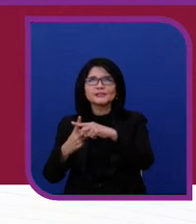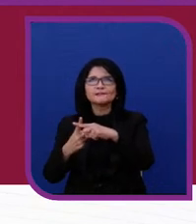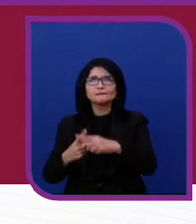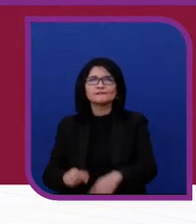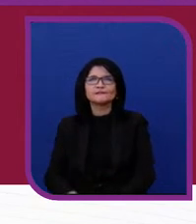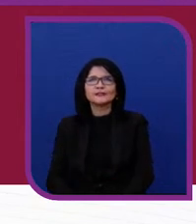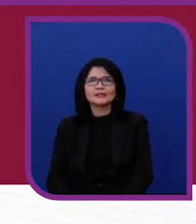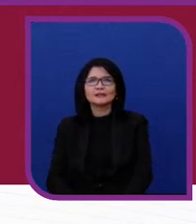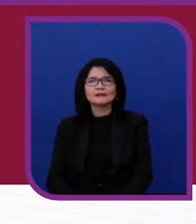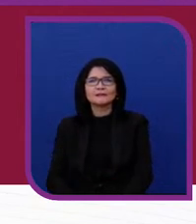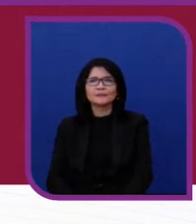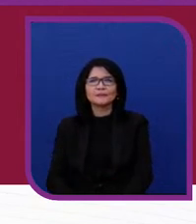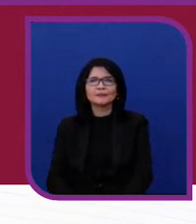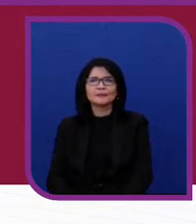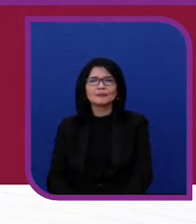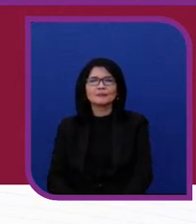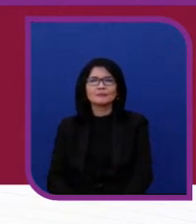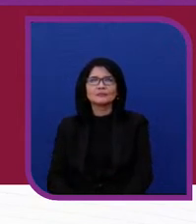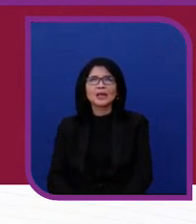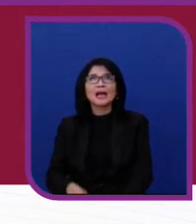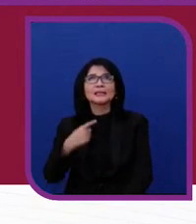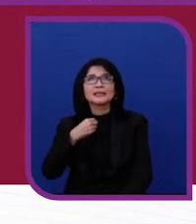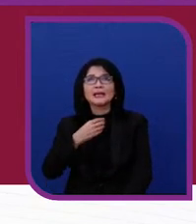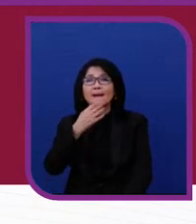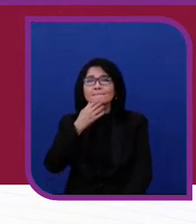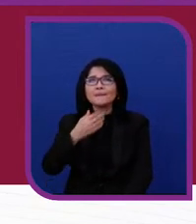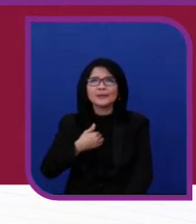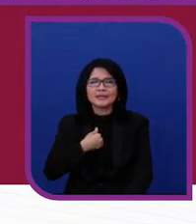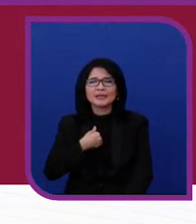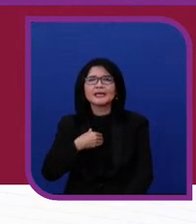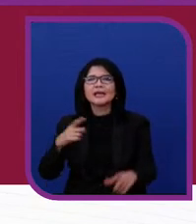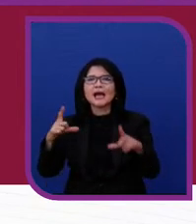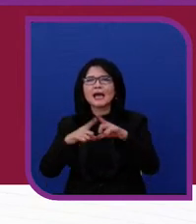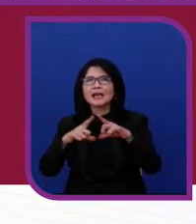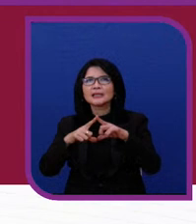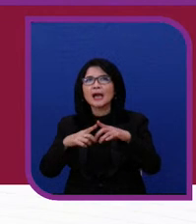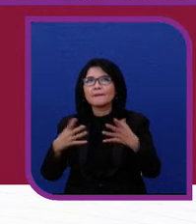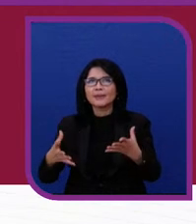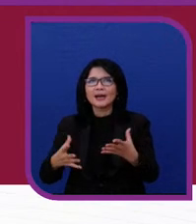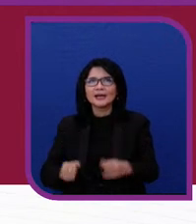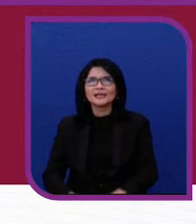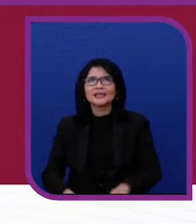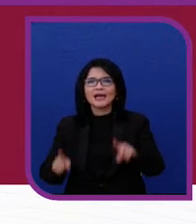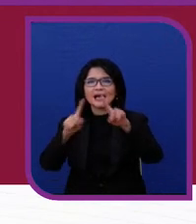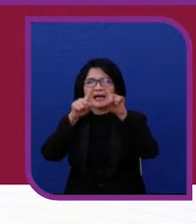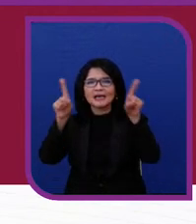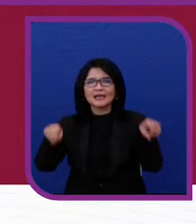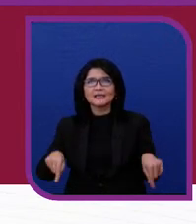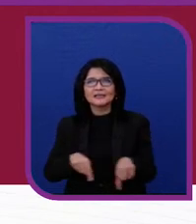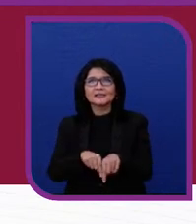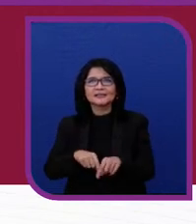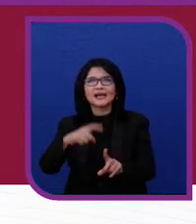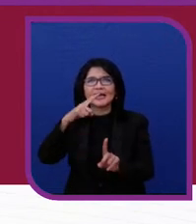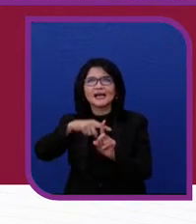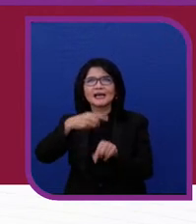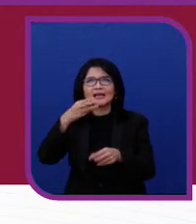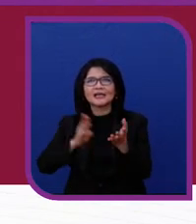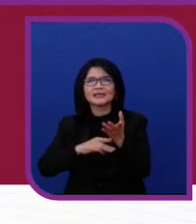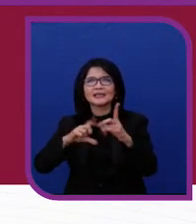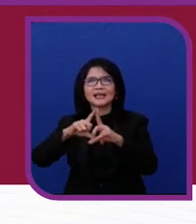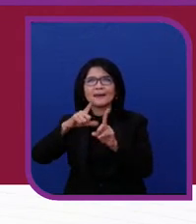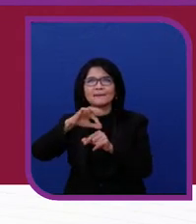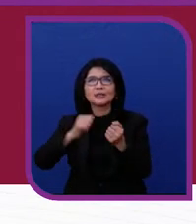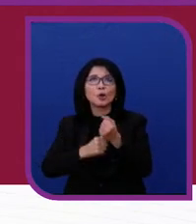a instrumens tematik Bond to support our Finest and number three